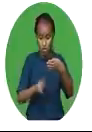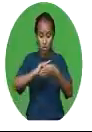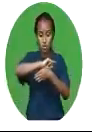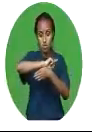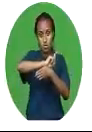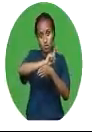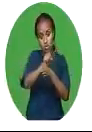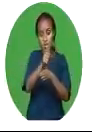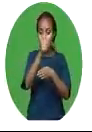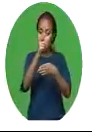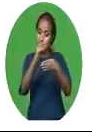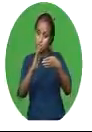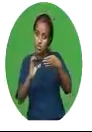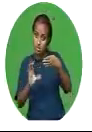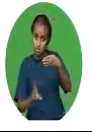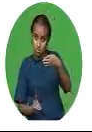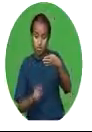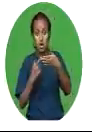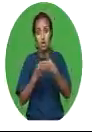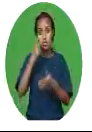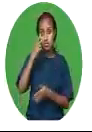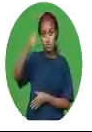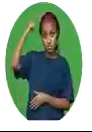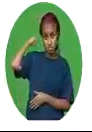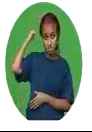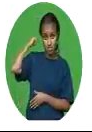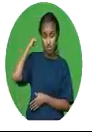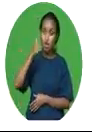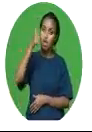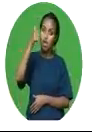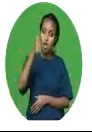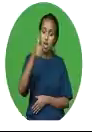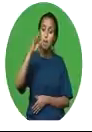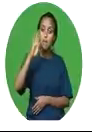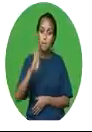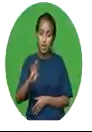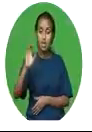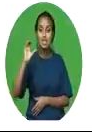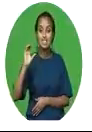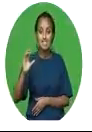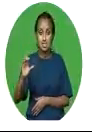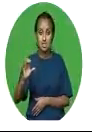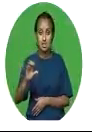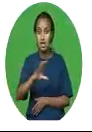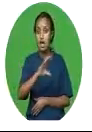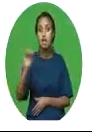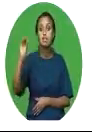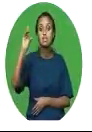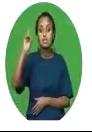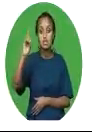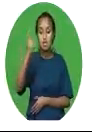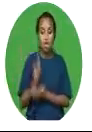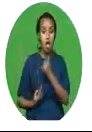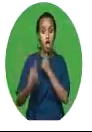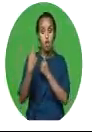clockwise direction, as shown on the screen by A, B, C, and D,